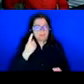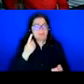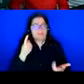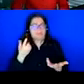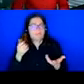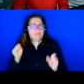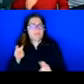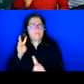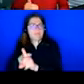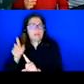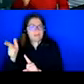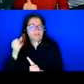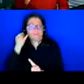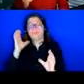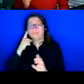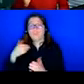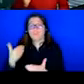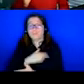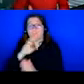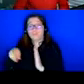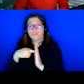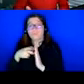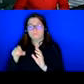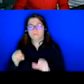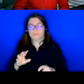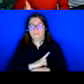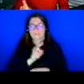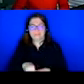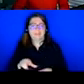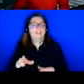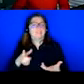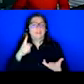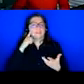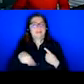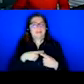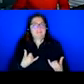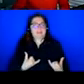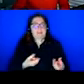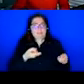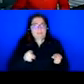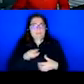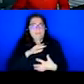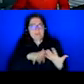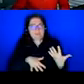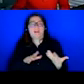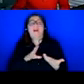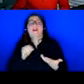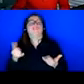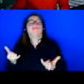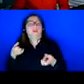you can kind of work on that. So it's a great way to think about where you are right now and what are the current opportunities, kind of thinking